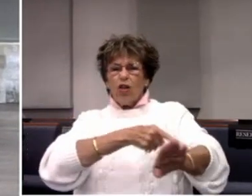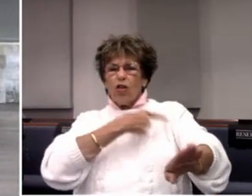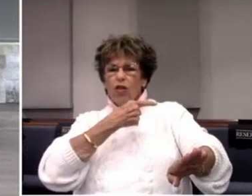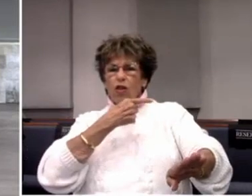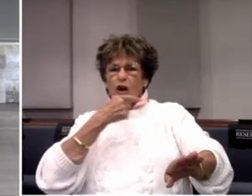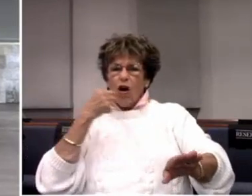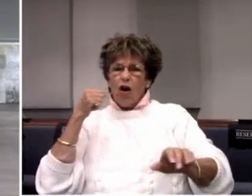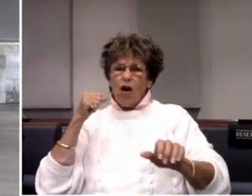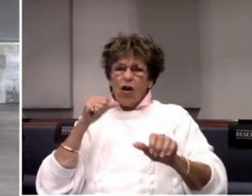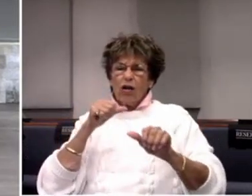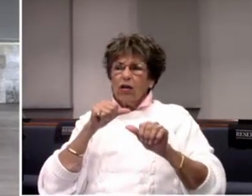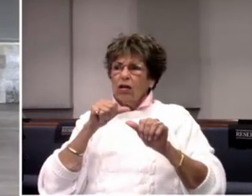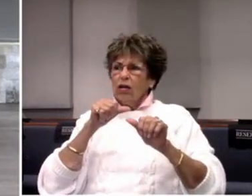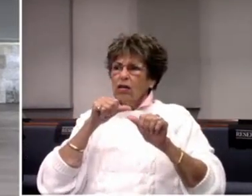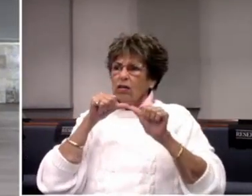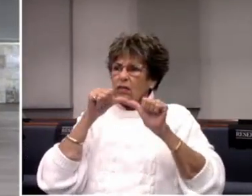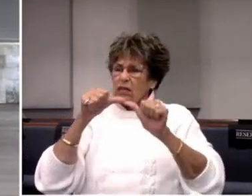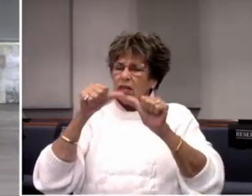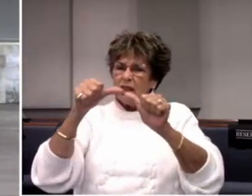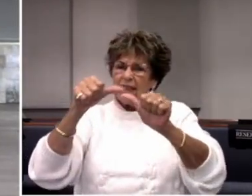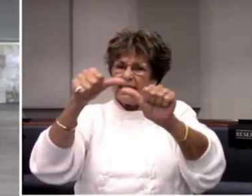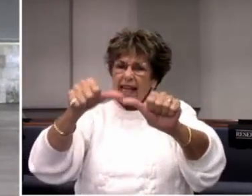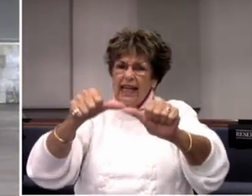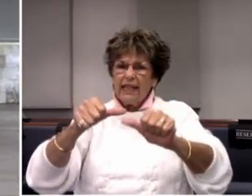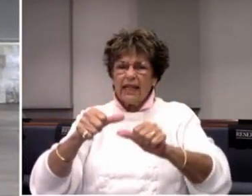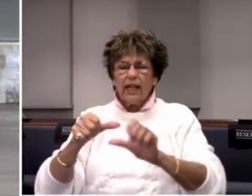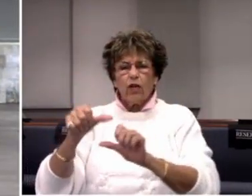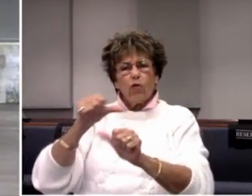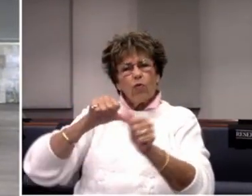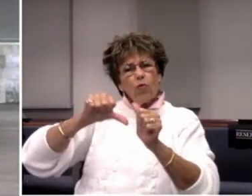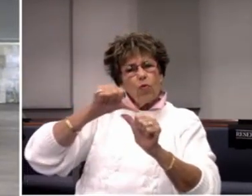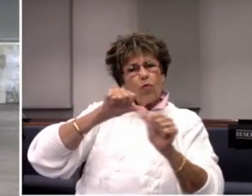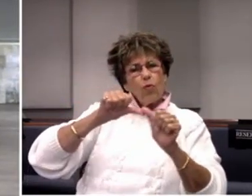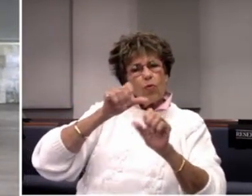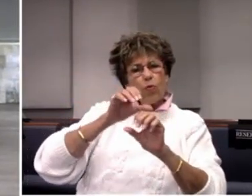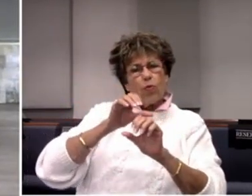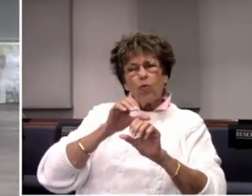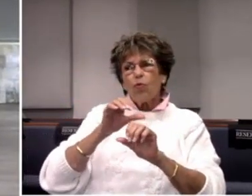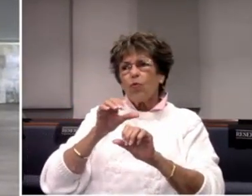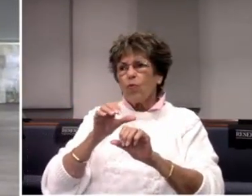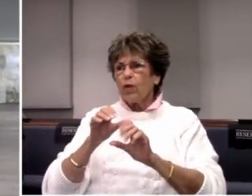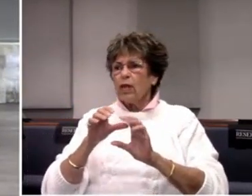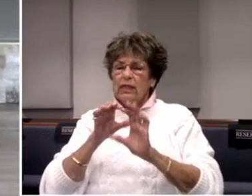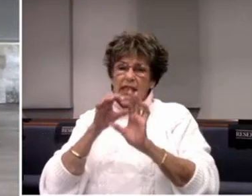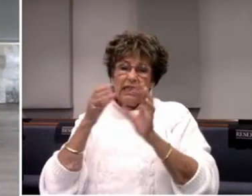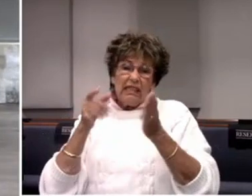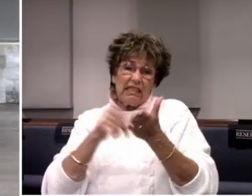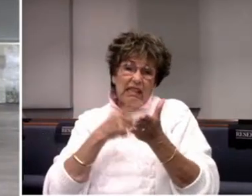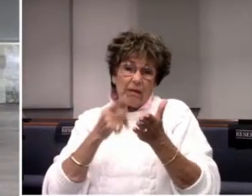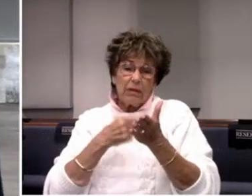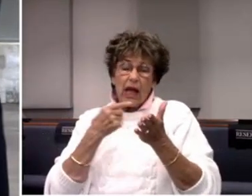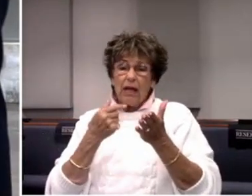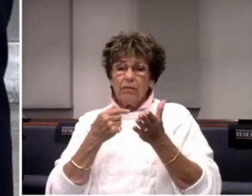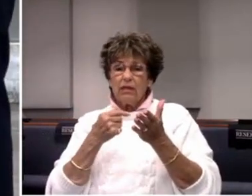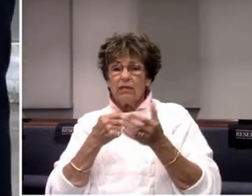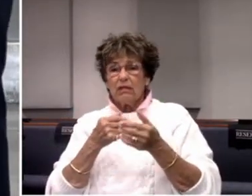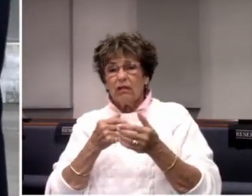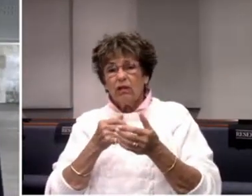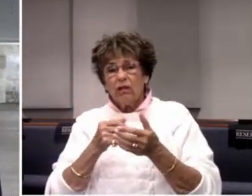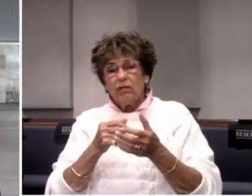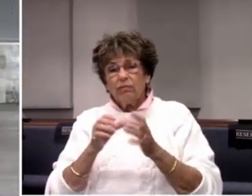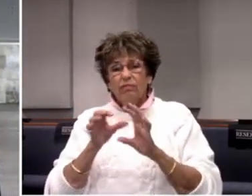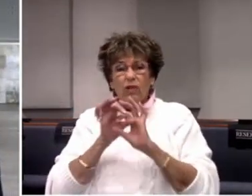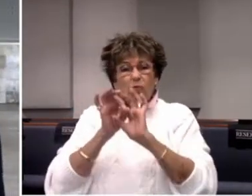long-standing relationship. Sometimes you have moments where relationships are what they are, and they're not very peaceful,